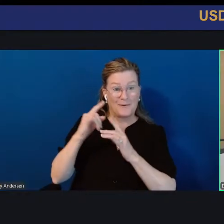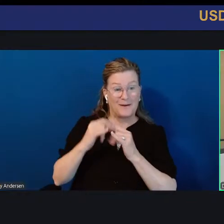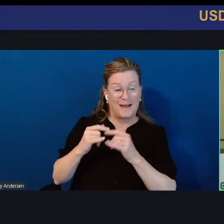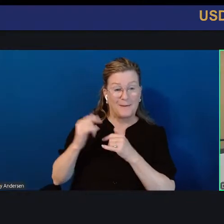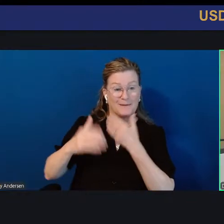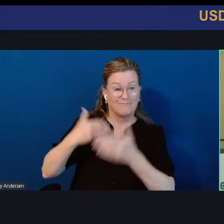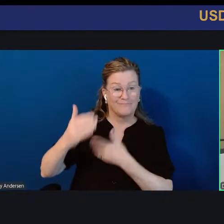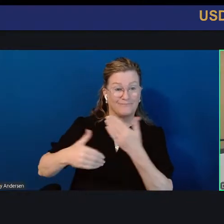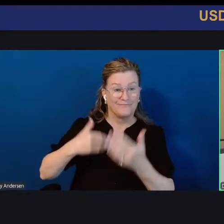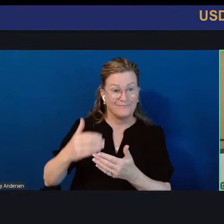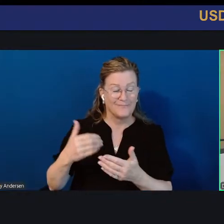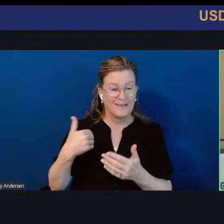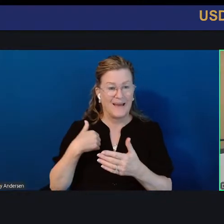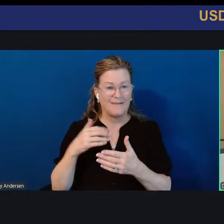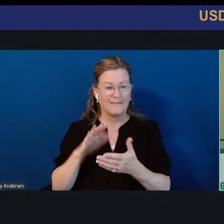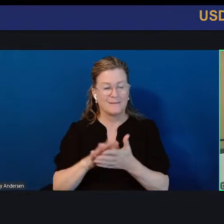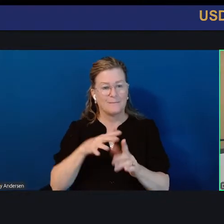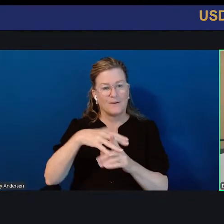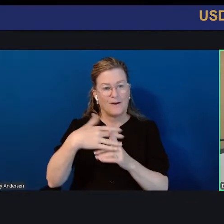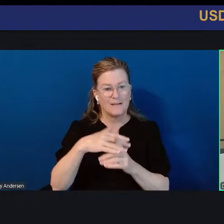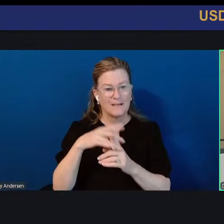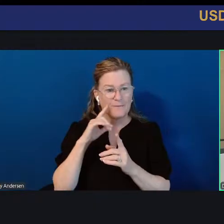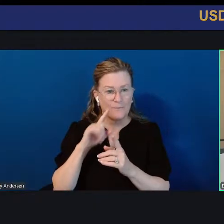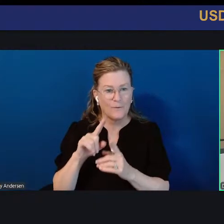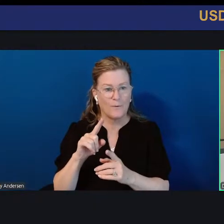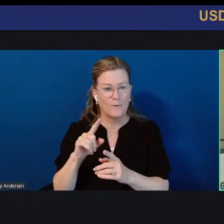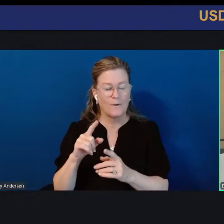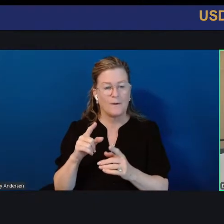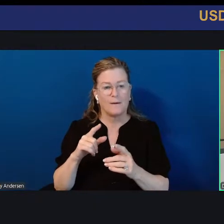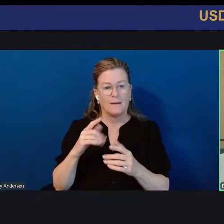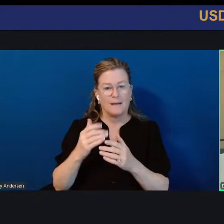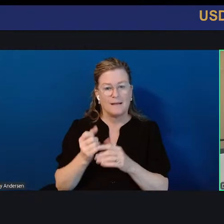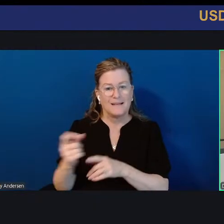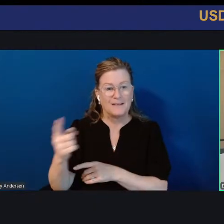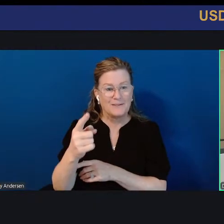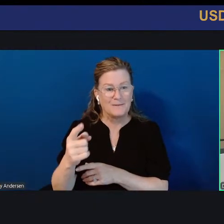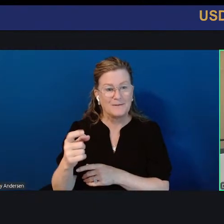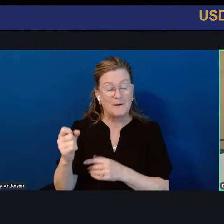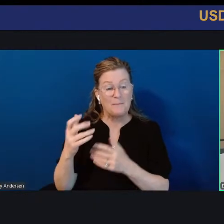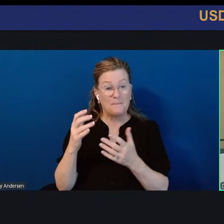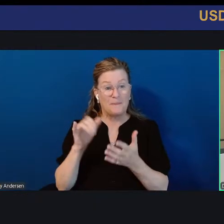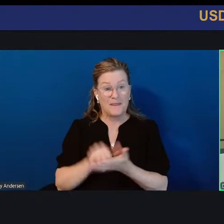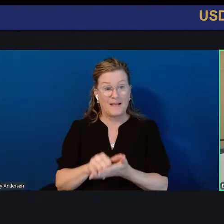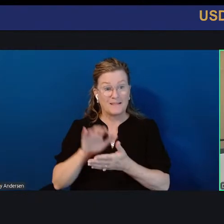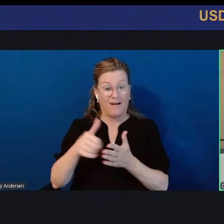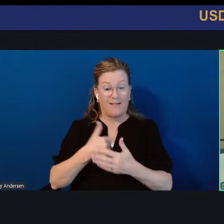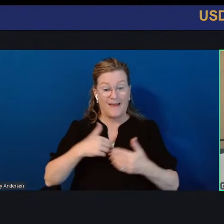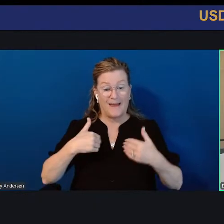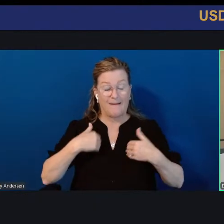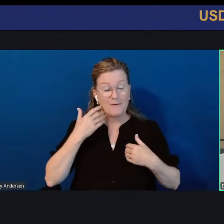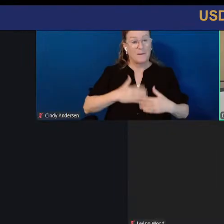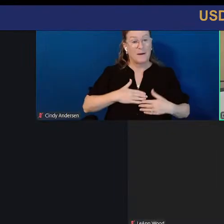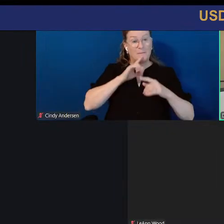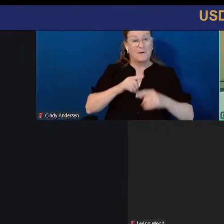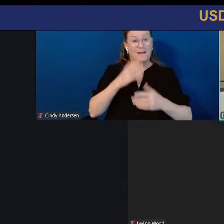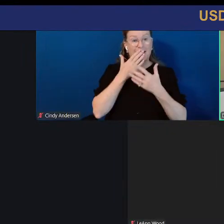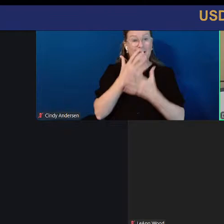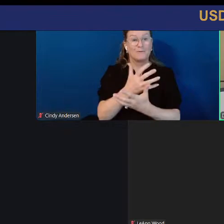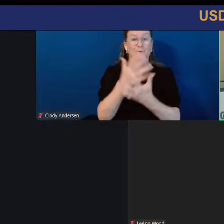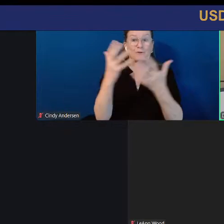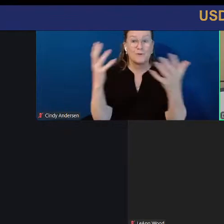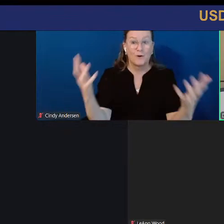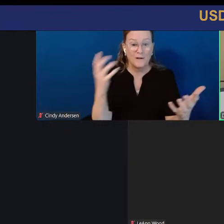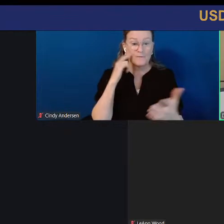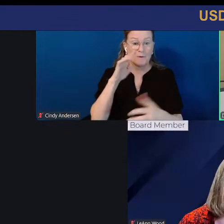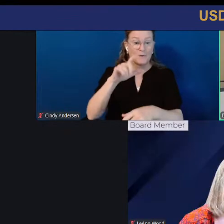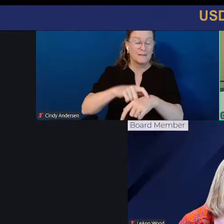gone on, and have some context for the upcoming school year. So that is all I have for my report. Thank you so much for